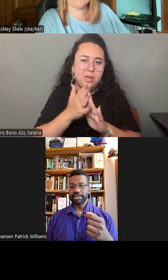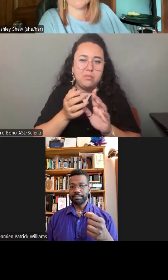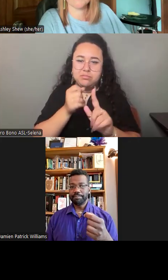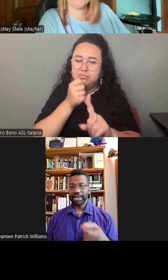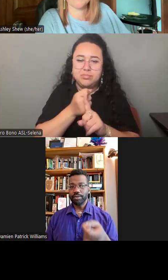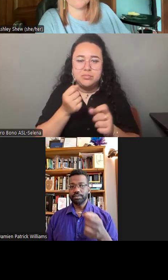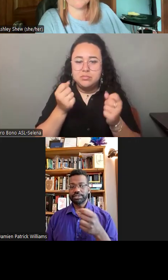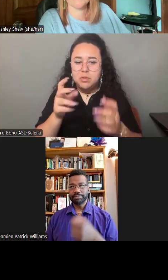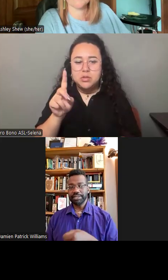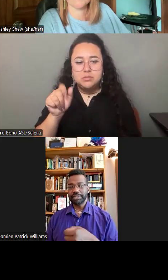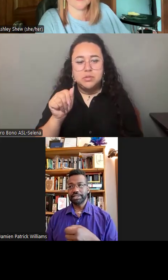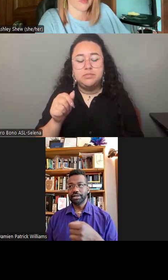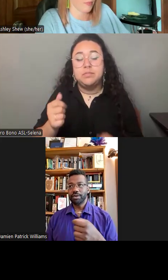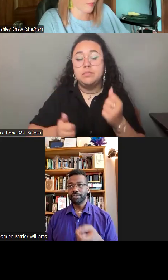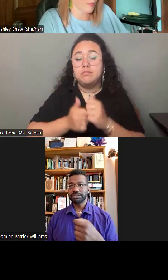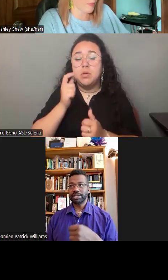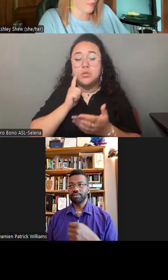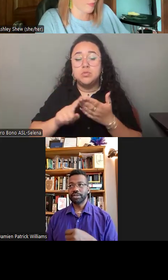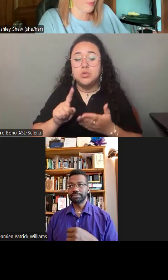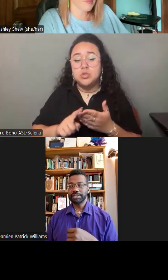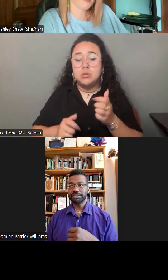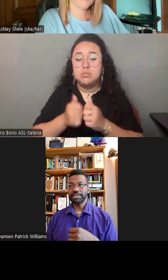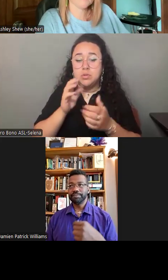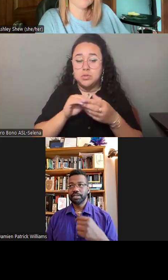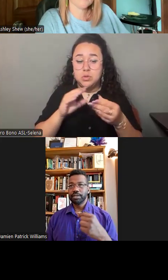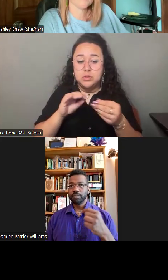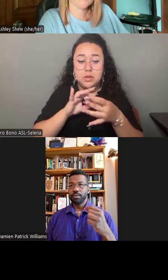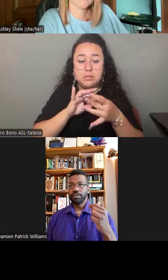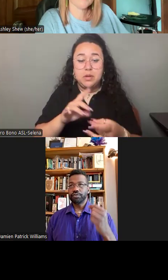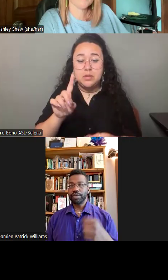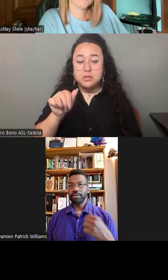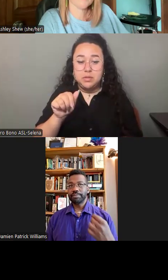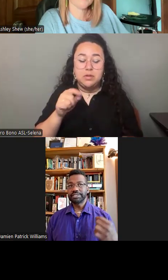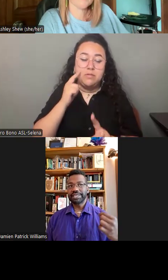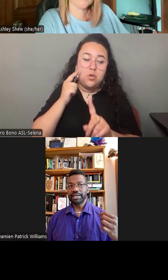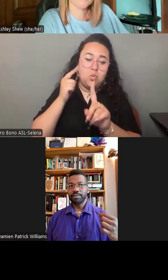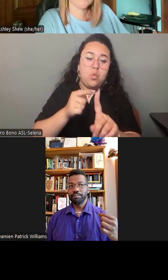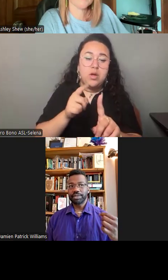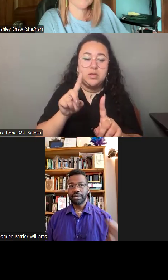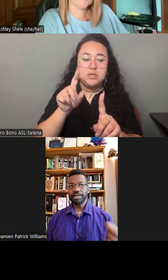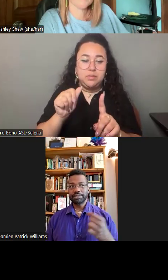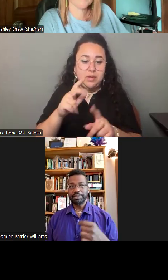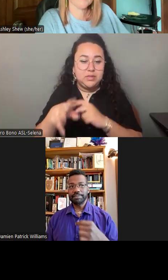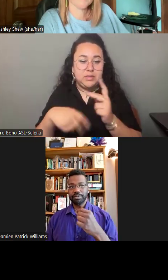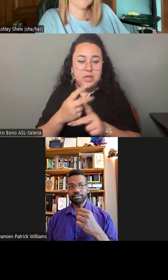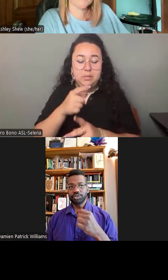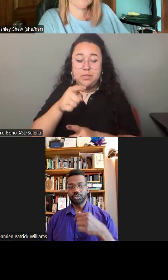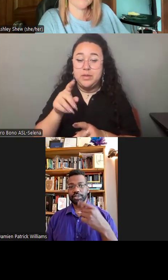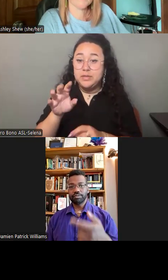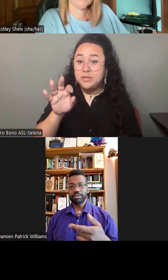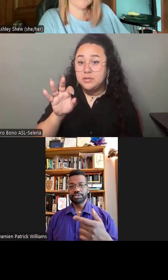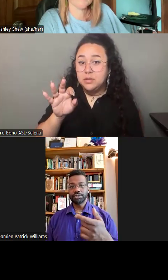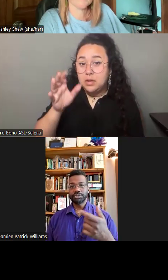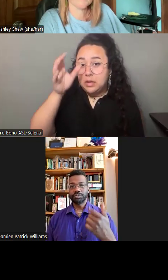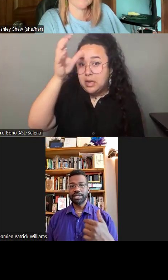stories about disability only select for one disability type. This framework means that because the people